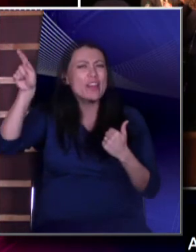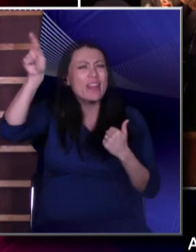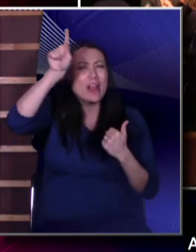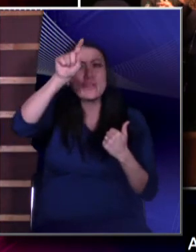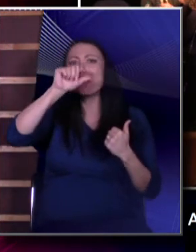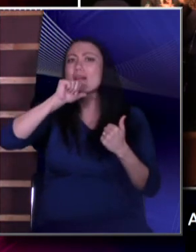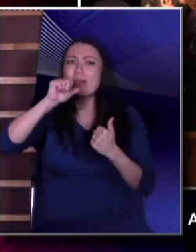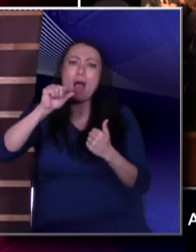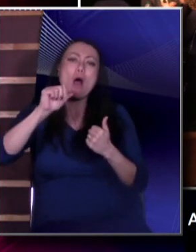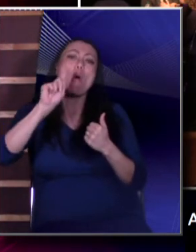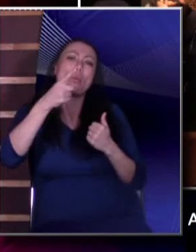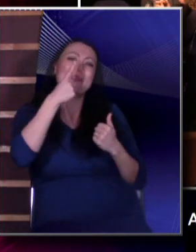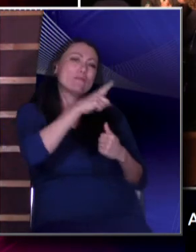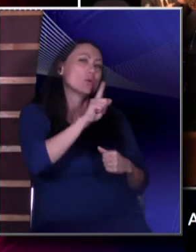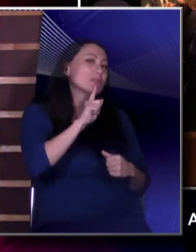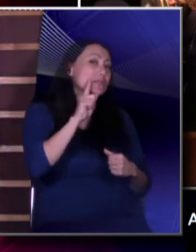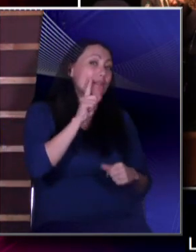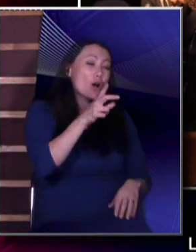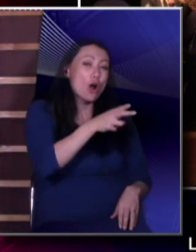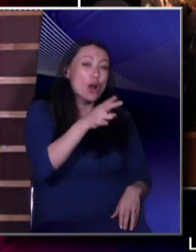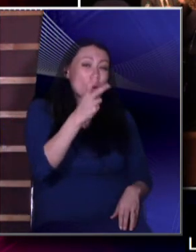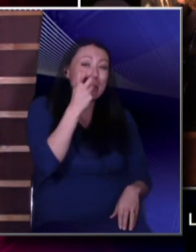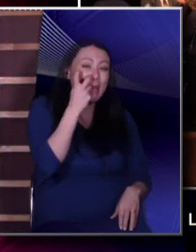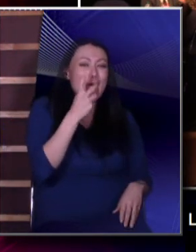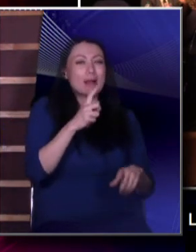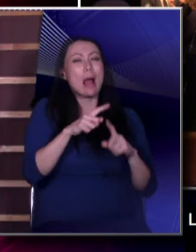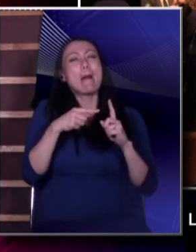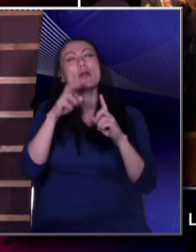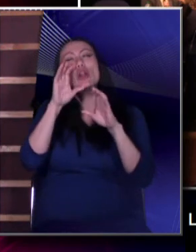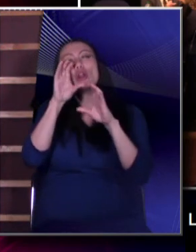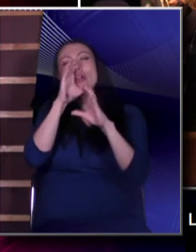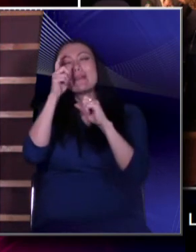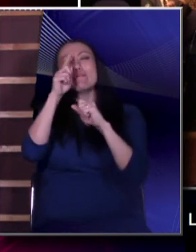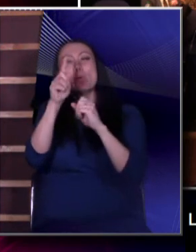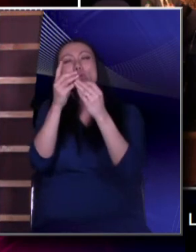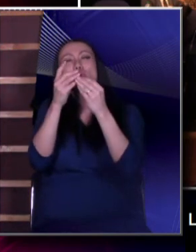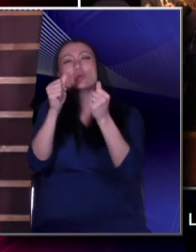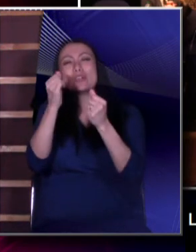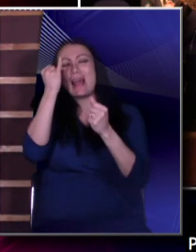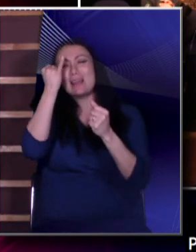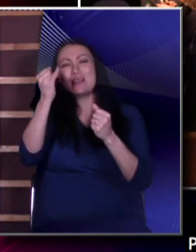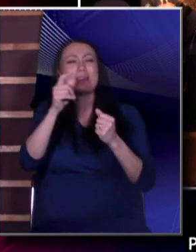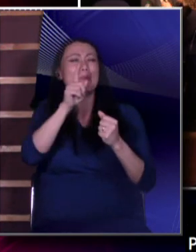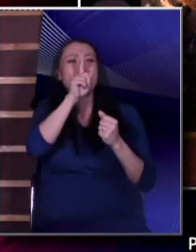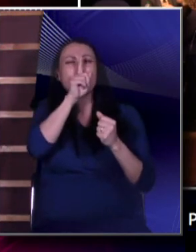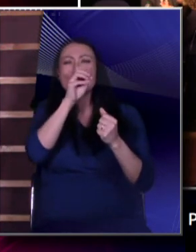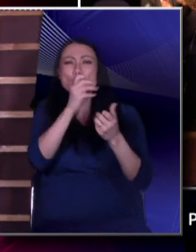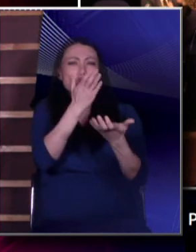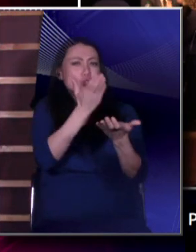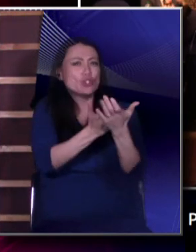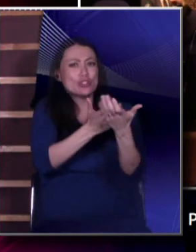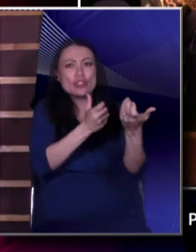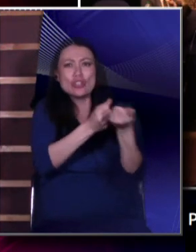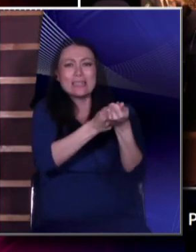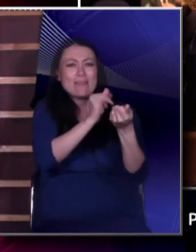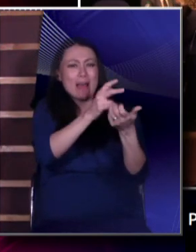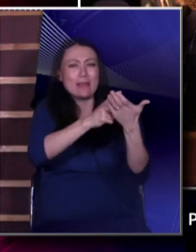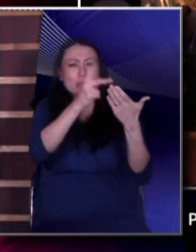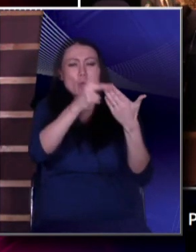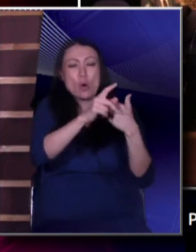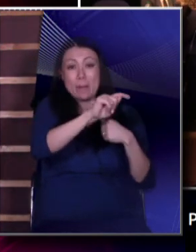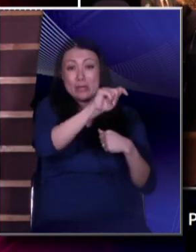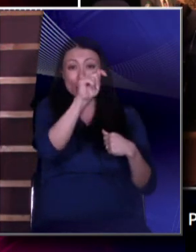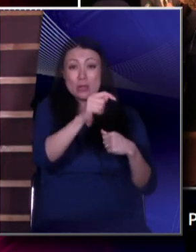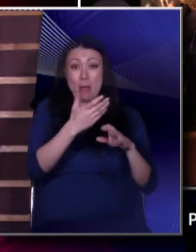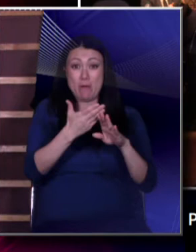look at? I'm looking for solutions and ideas, not a justification of a program that is in Tucson. And before I